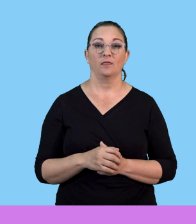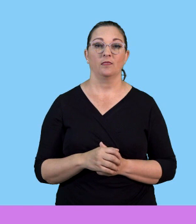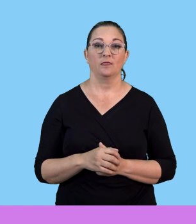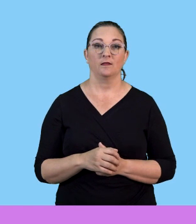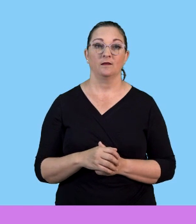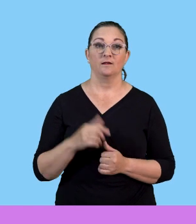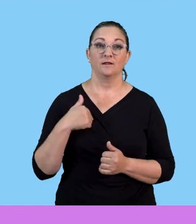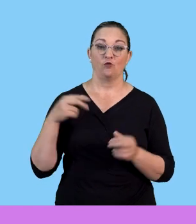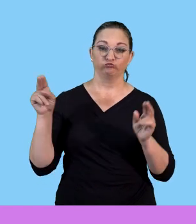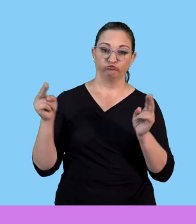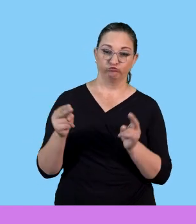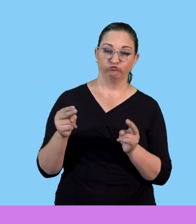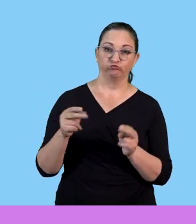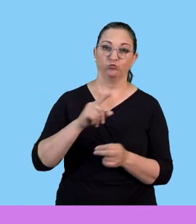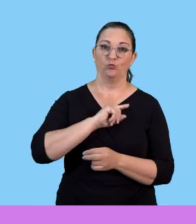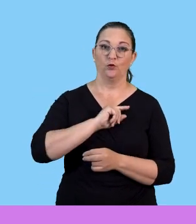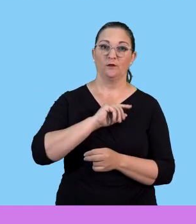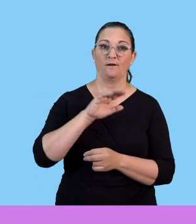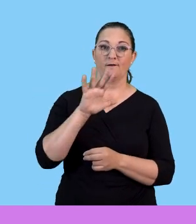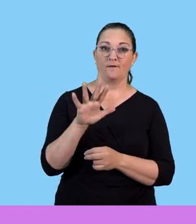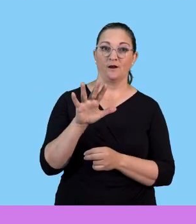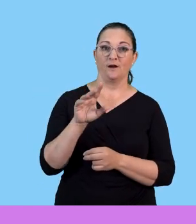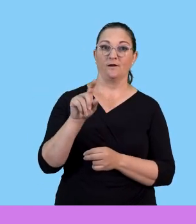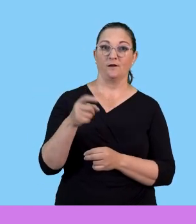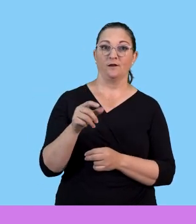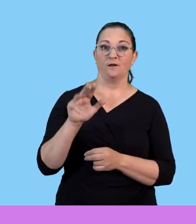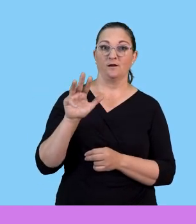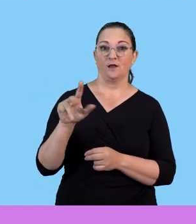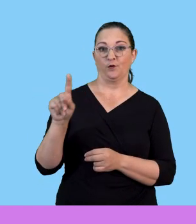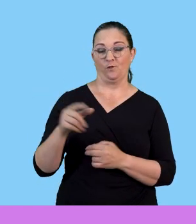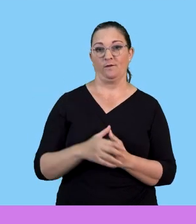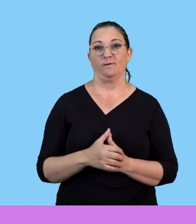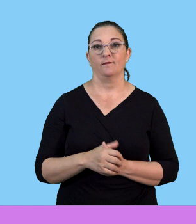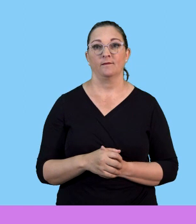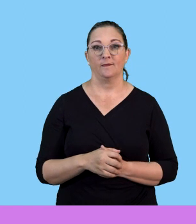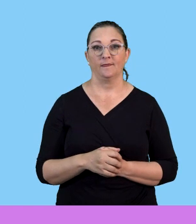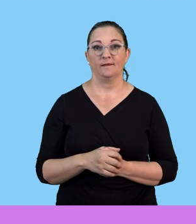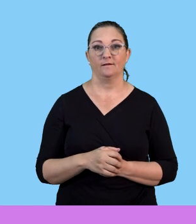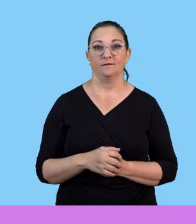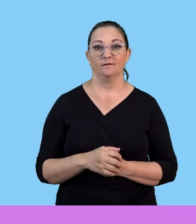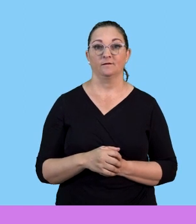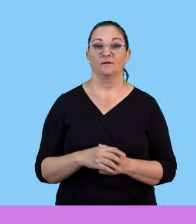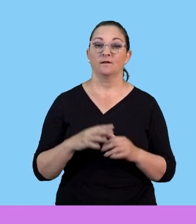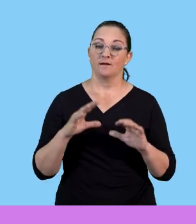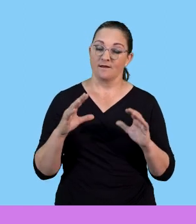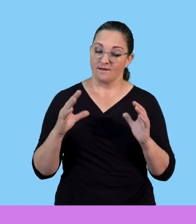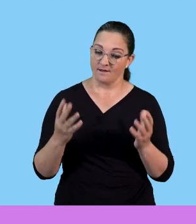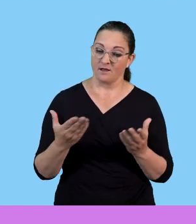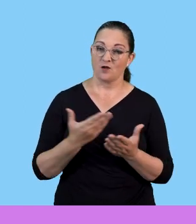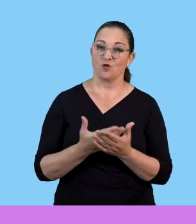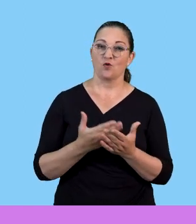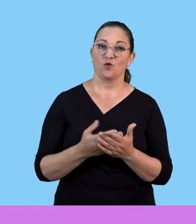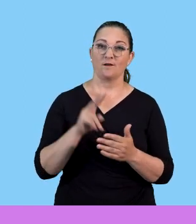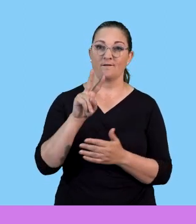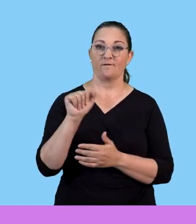5,907. So when rounded, it's 5 rand 91. So